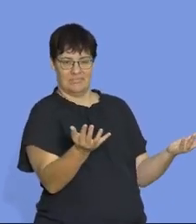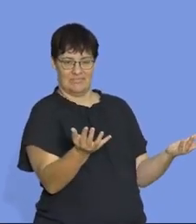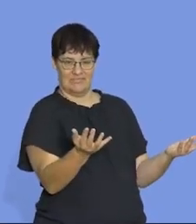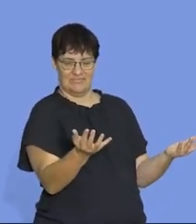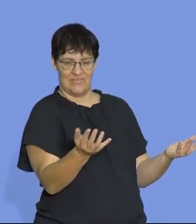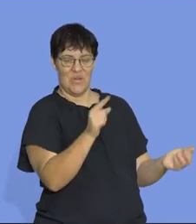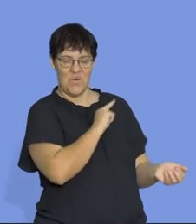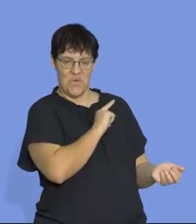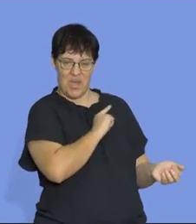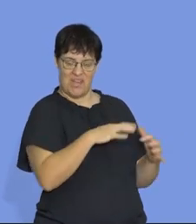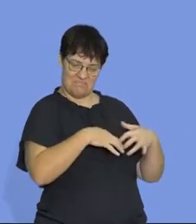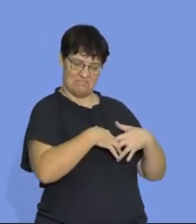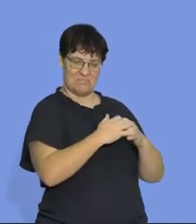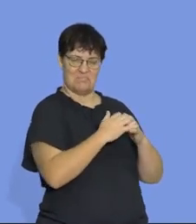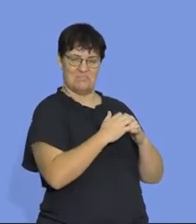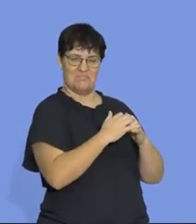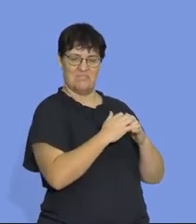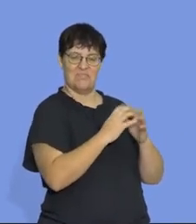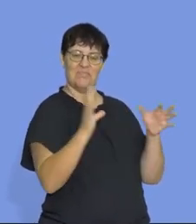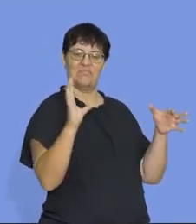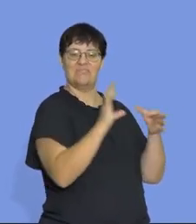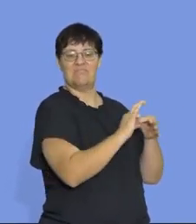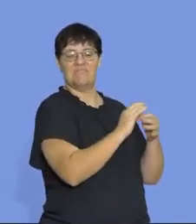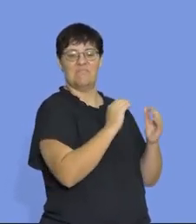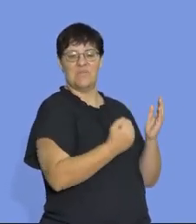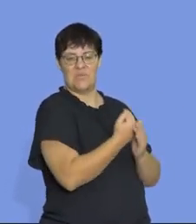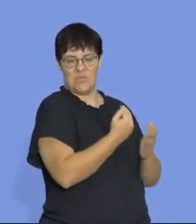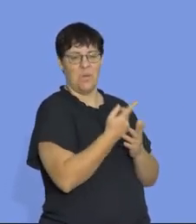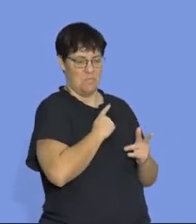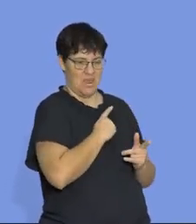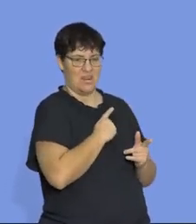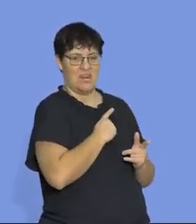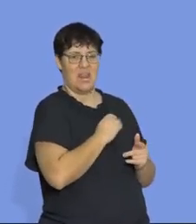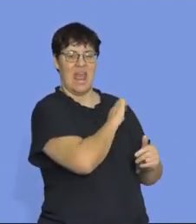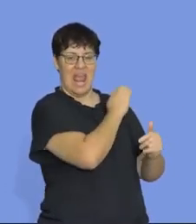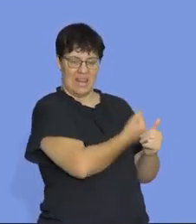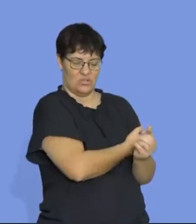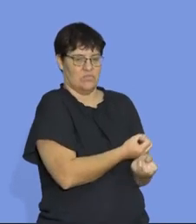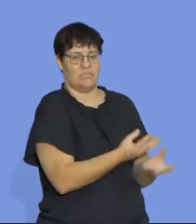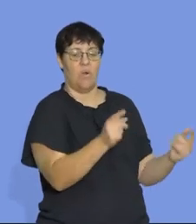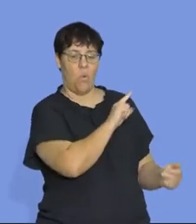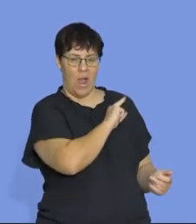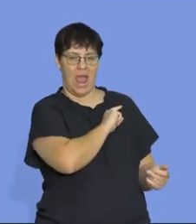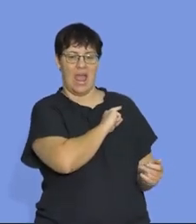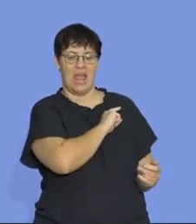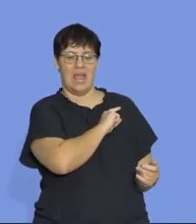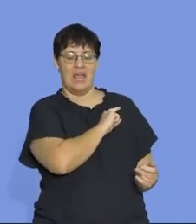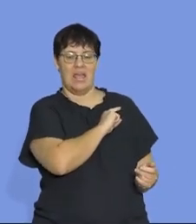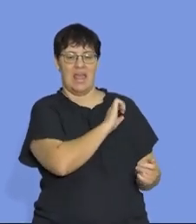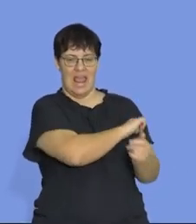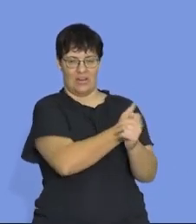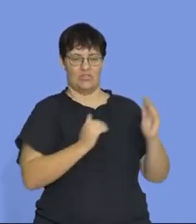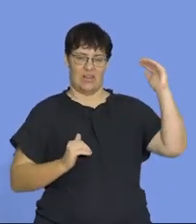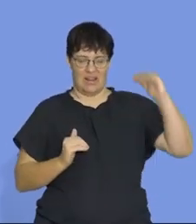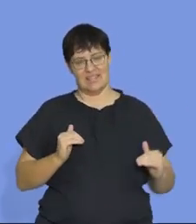form new substances or new bonds, energy is released. That's why there is a drop in energy. Okay, so the absorption in